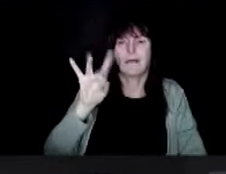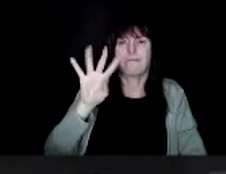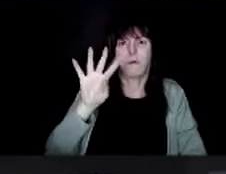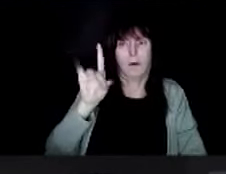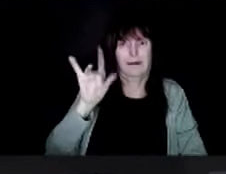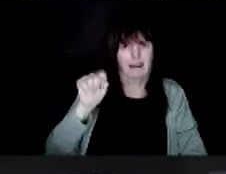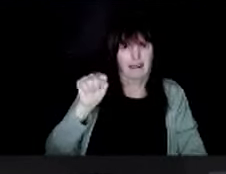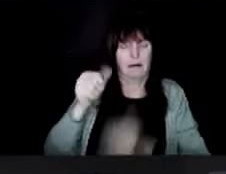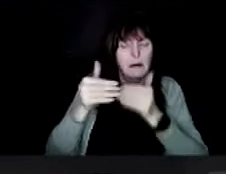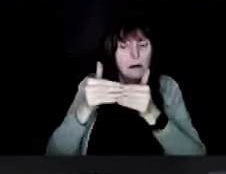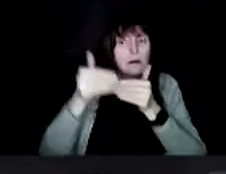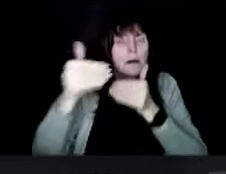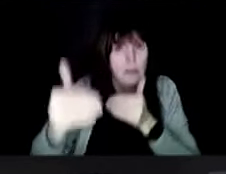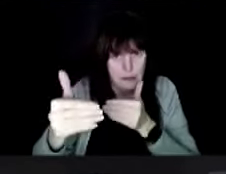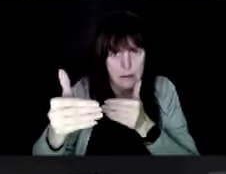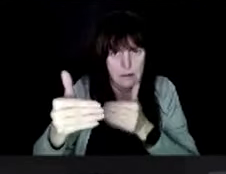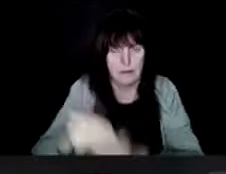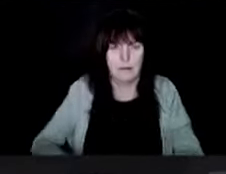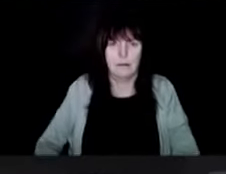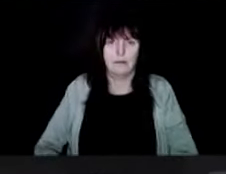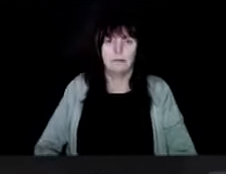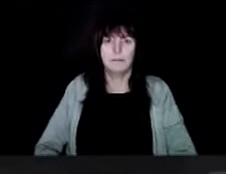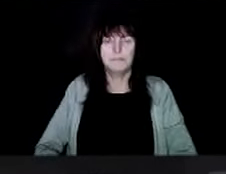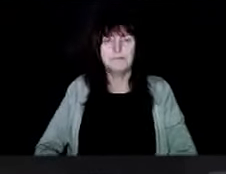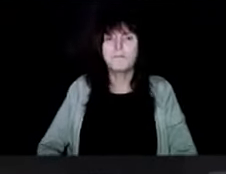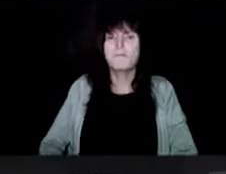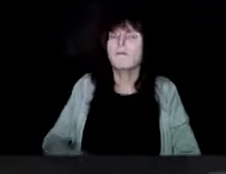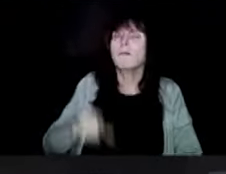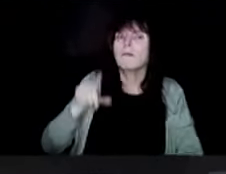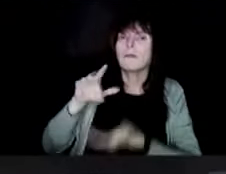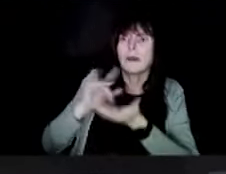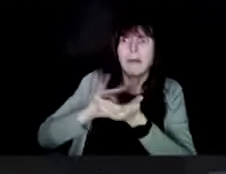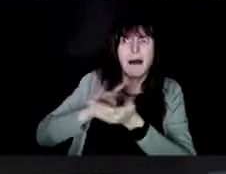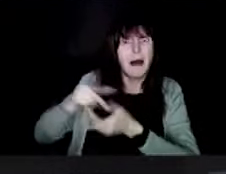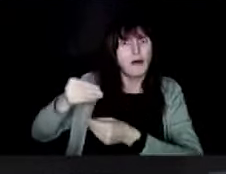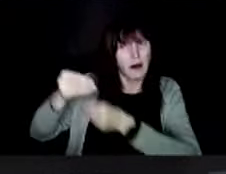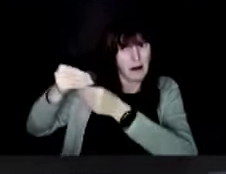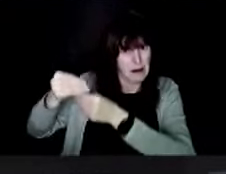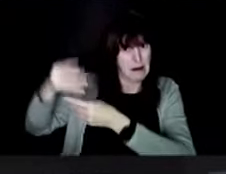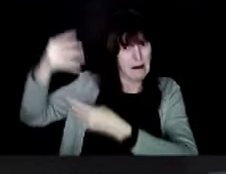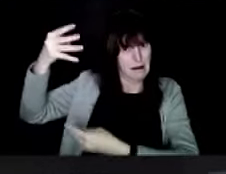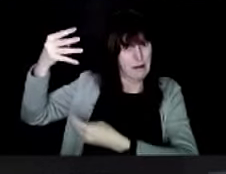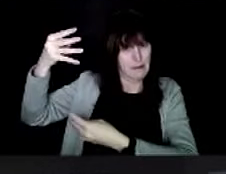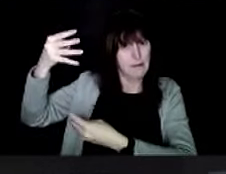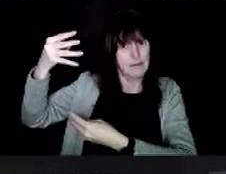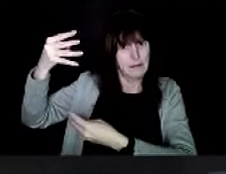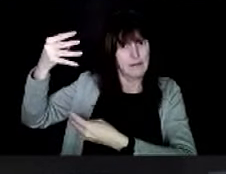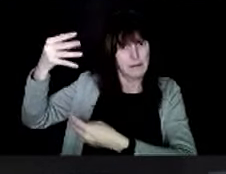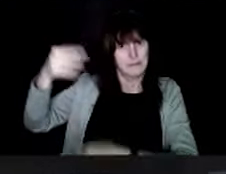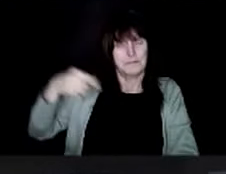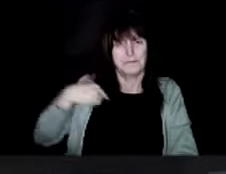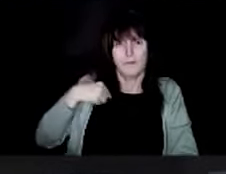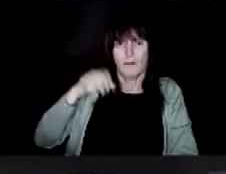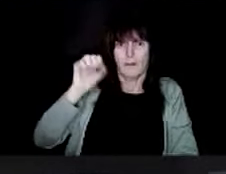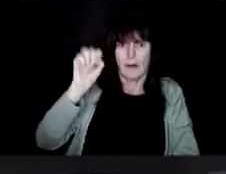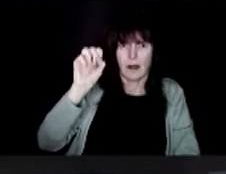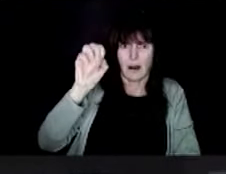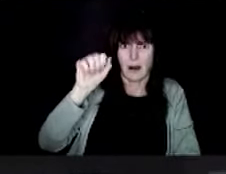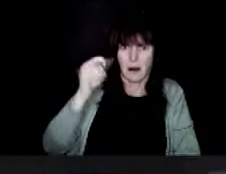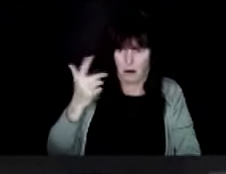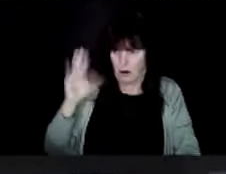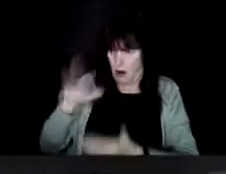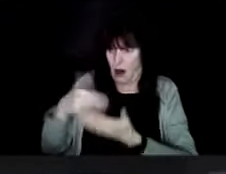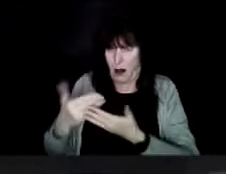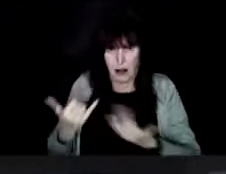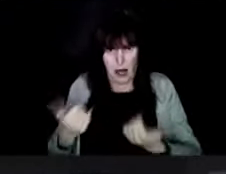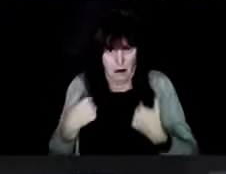quite an extensive list of medications for the common severe illnesses like rheumatoid arthritis, like